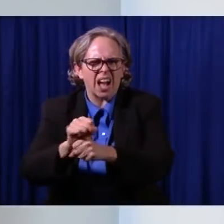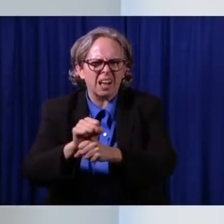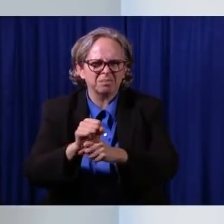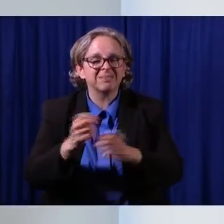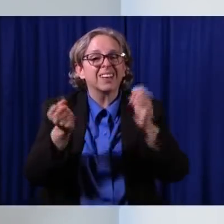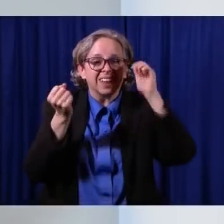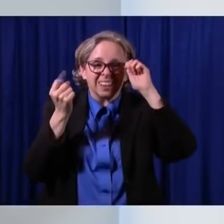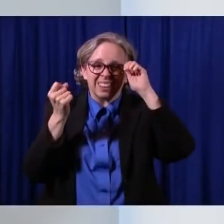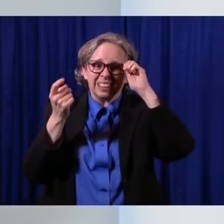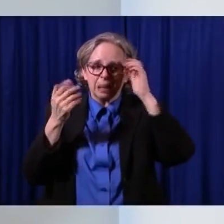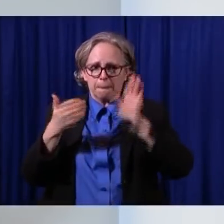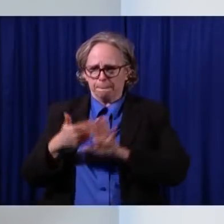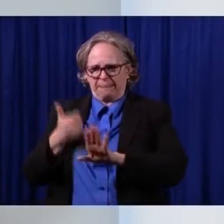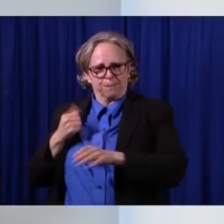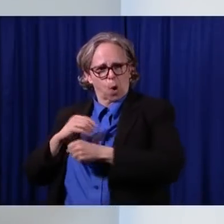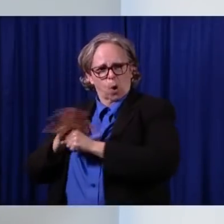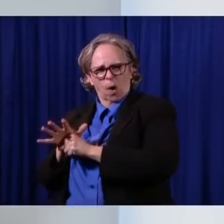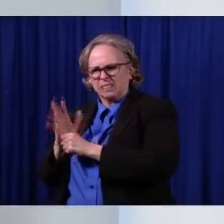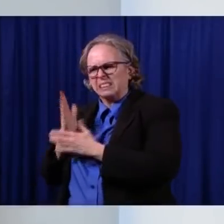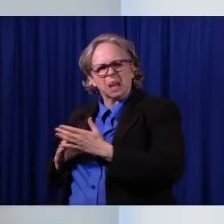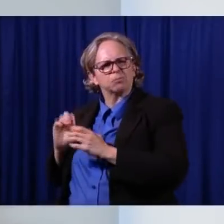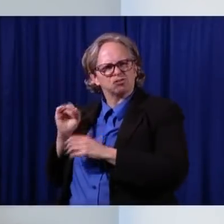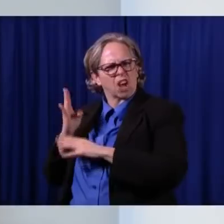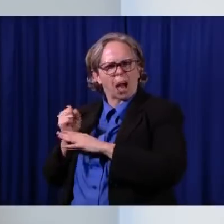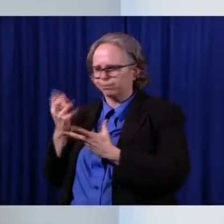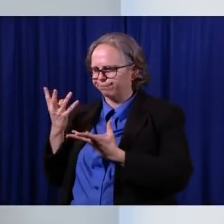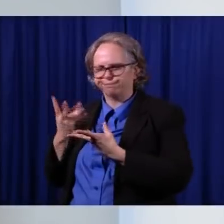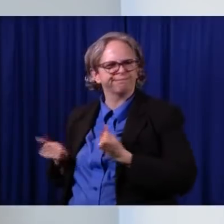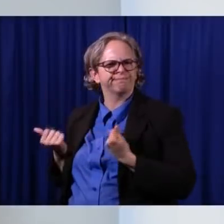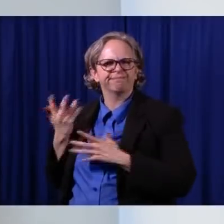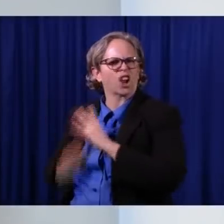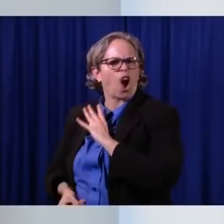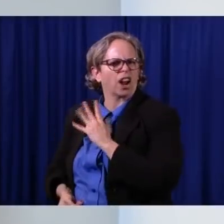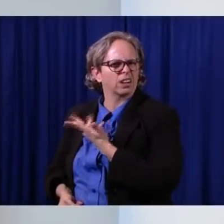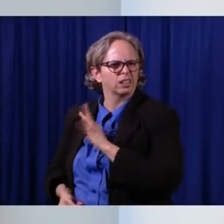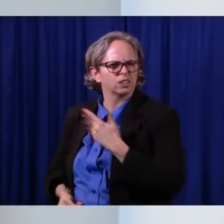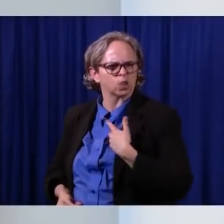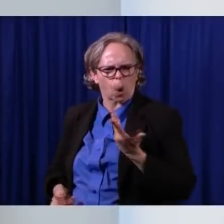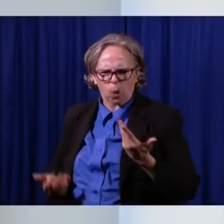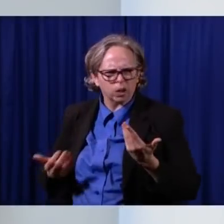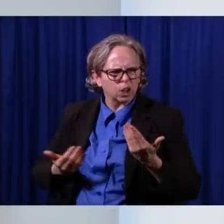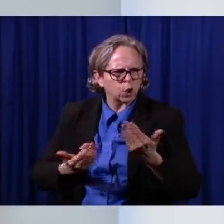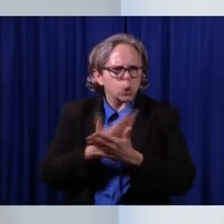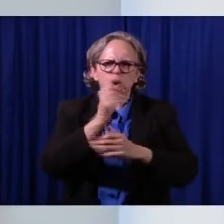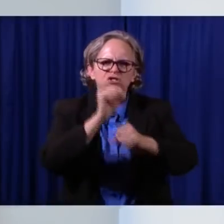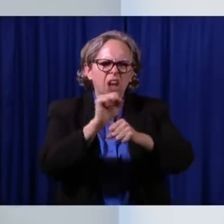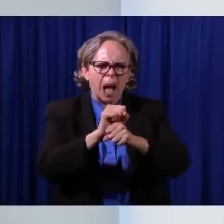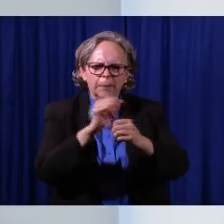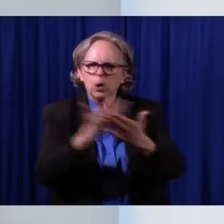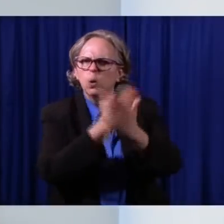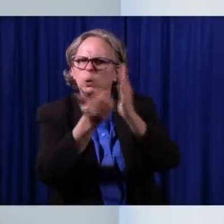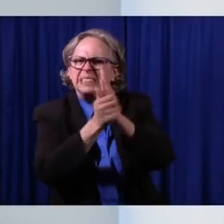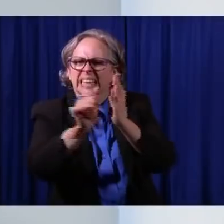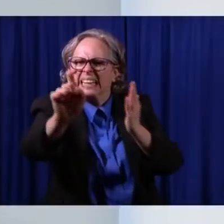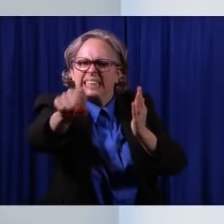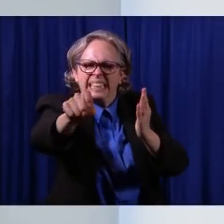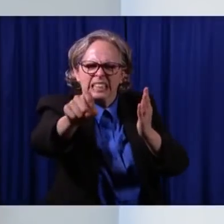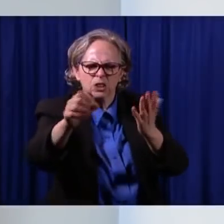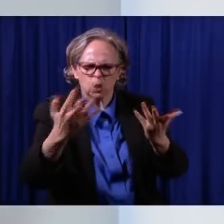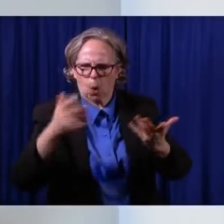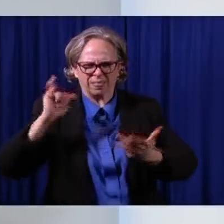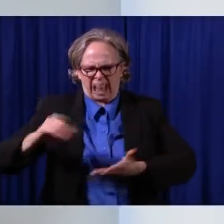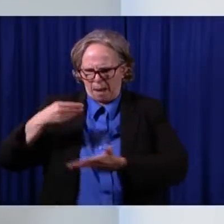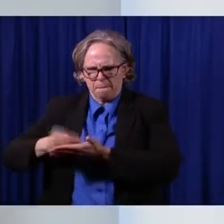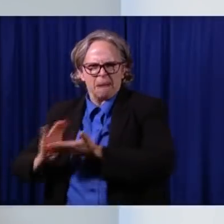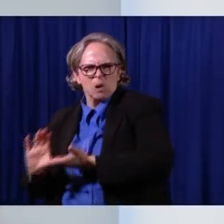permanently, but we also know that there are many employers who are adding jobs as a result of what's happened. So we want to help those individuals